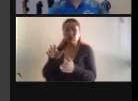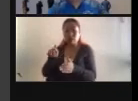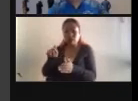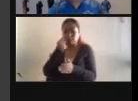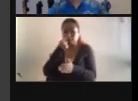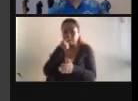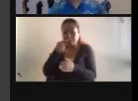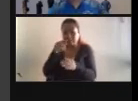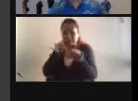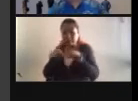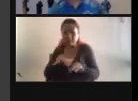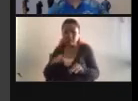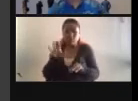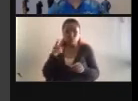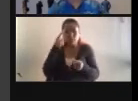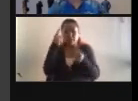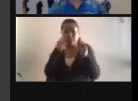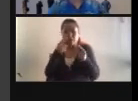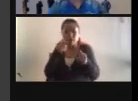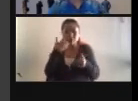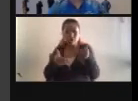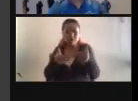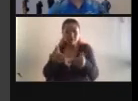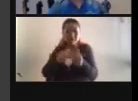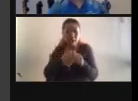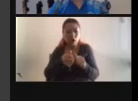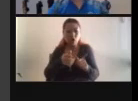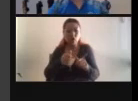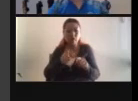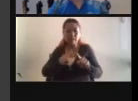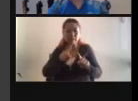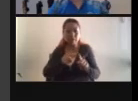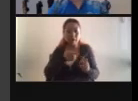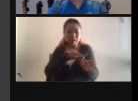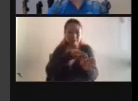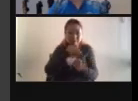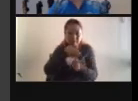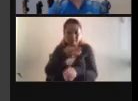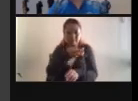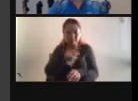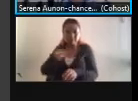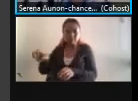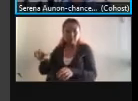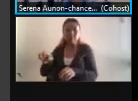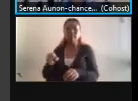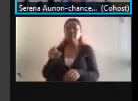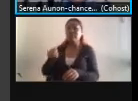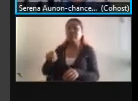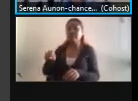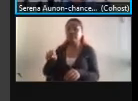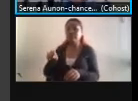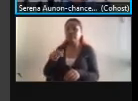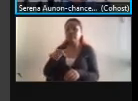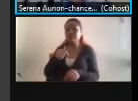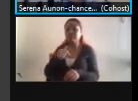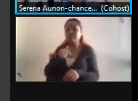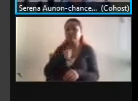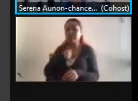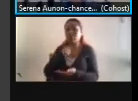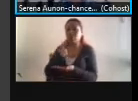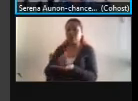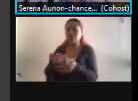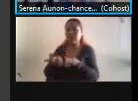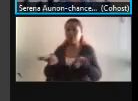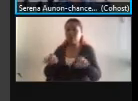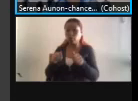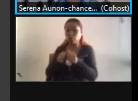how you decided to go from one to the other? Yeah, it was interesting because I graduated with a degree in